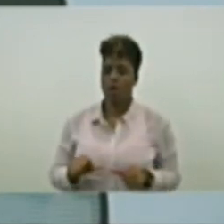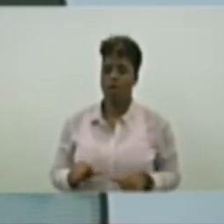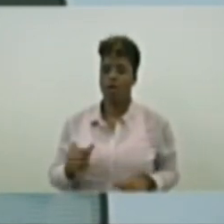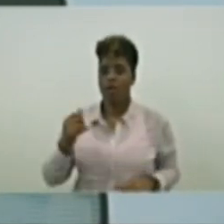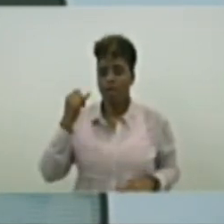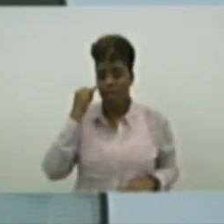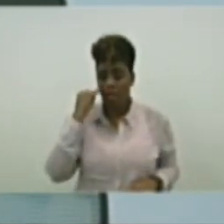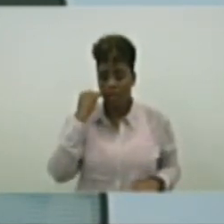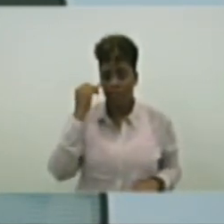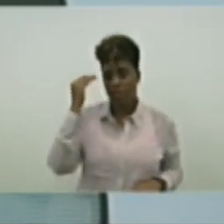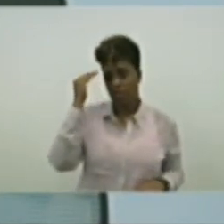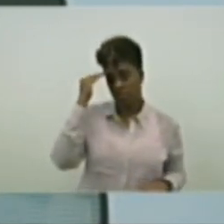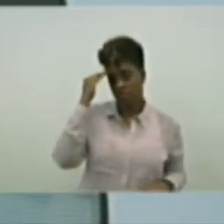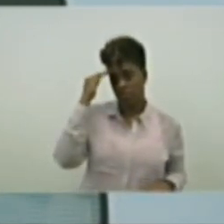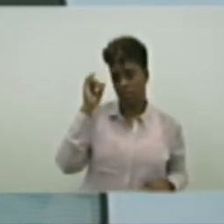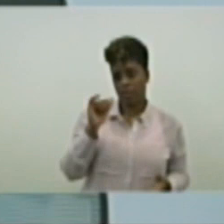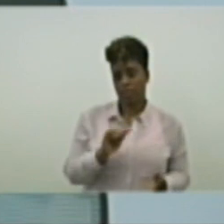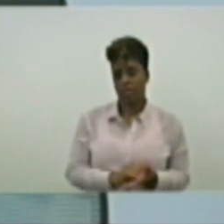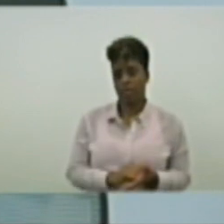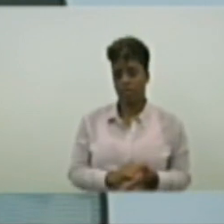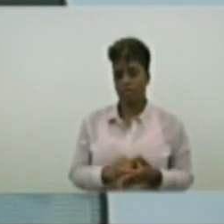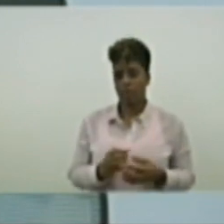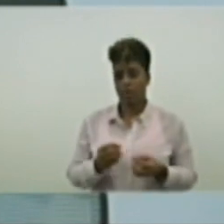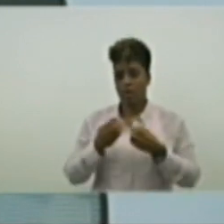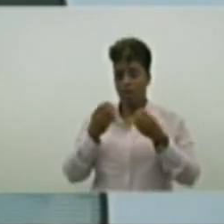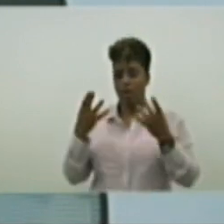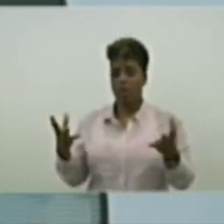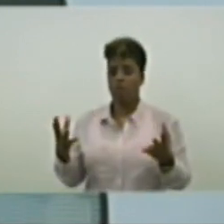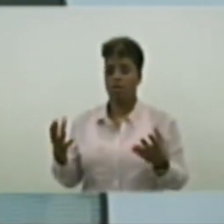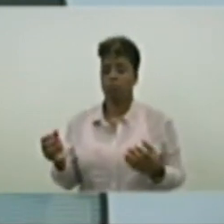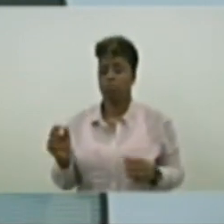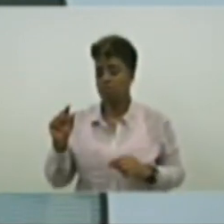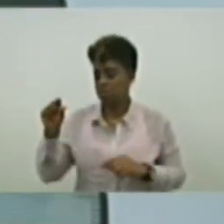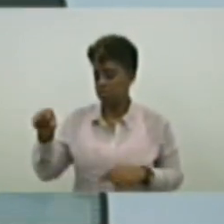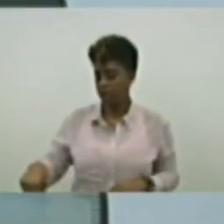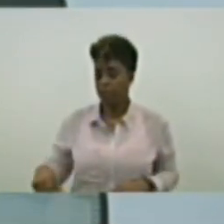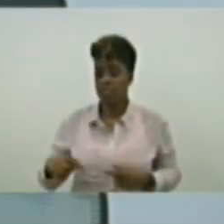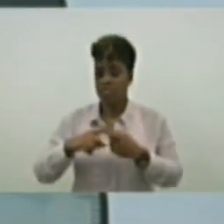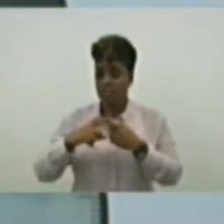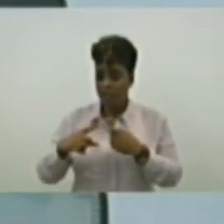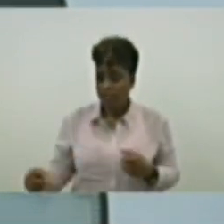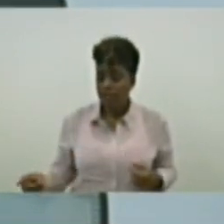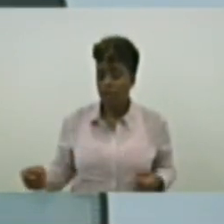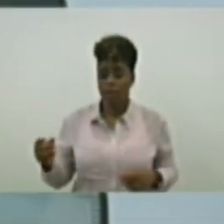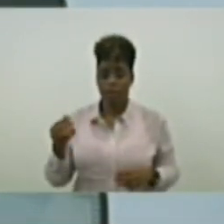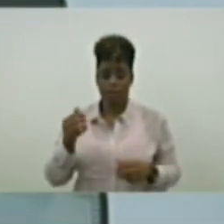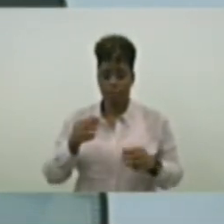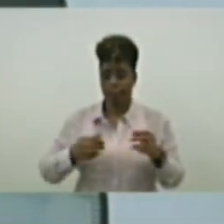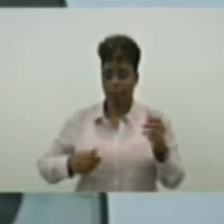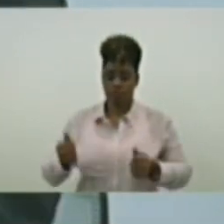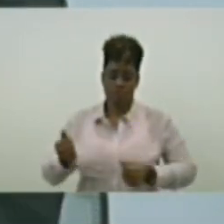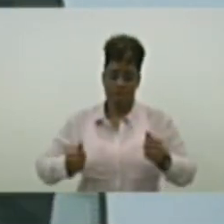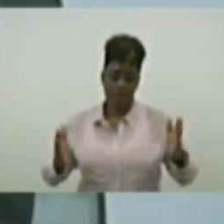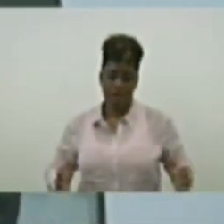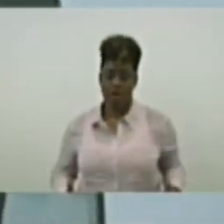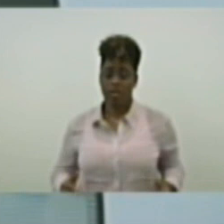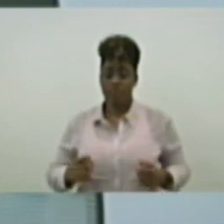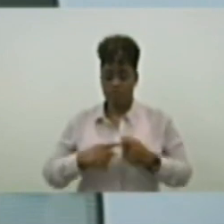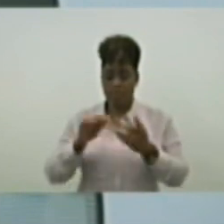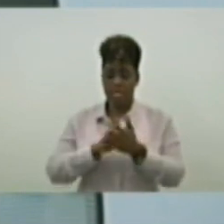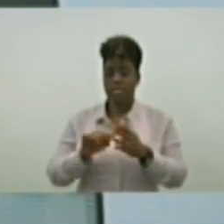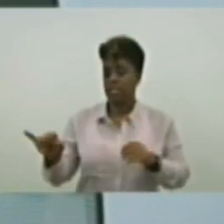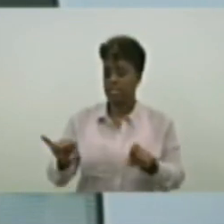knowing that a lot of the litter that is generated is also from motorists is in those same areas